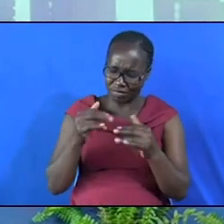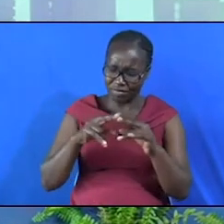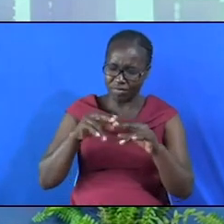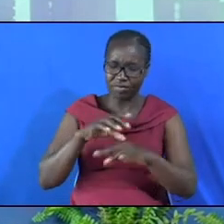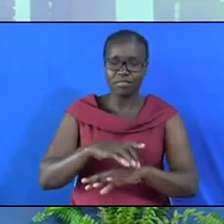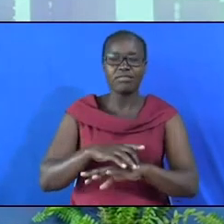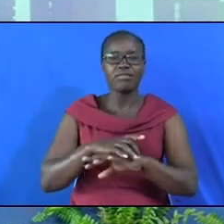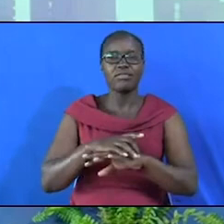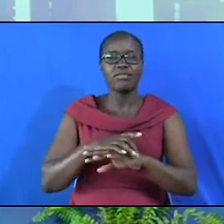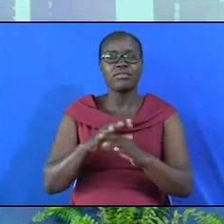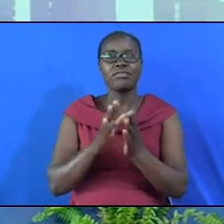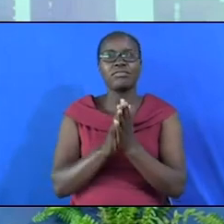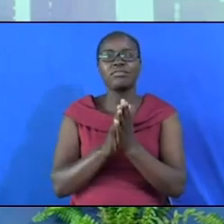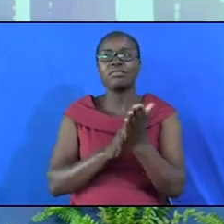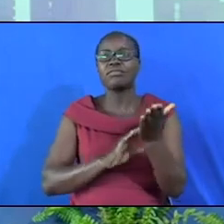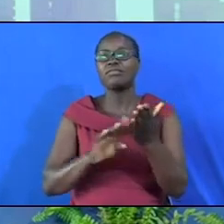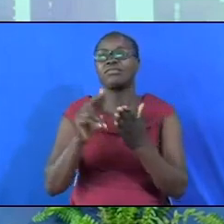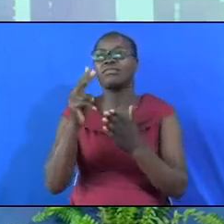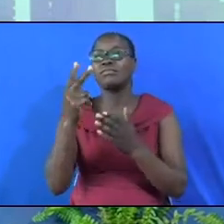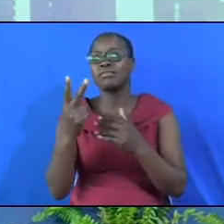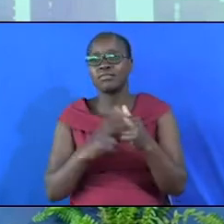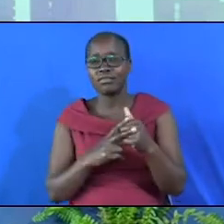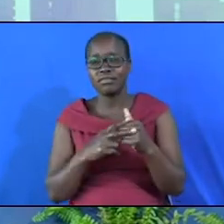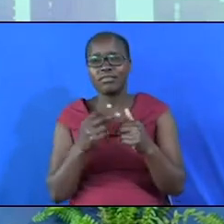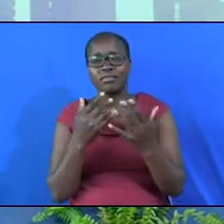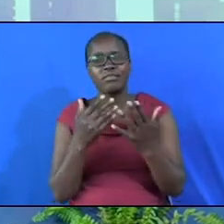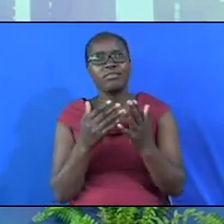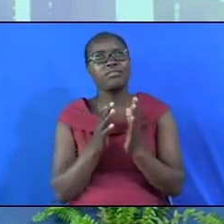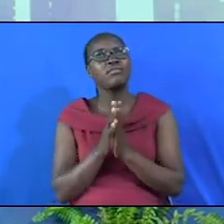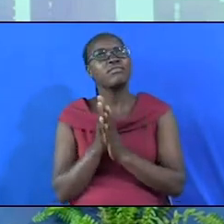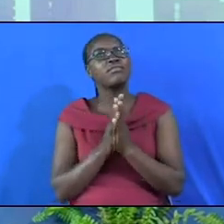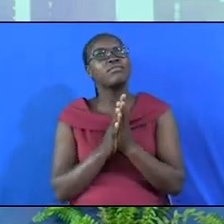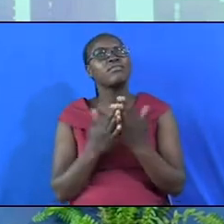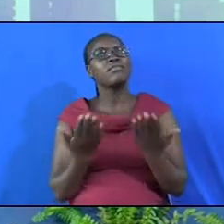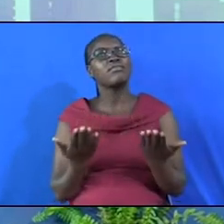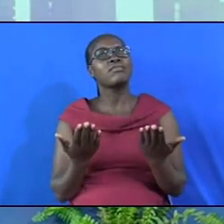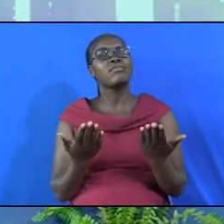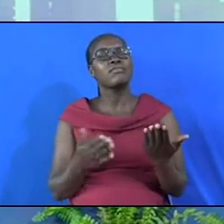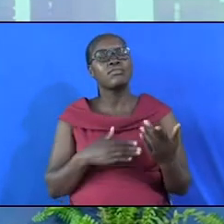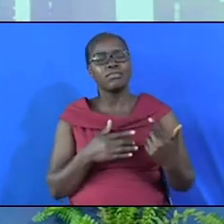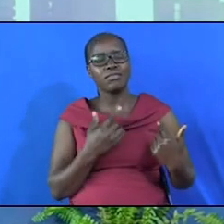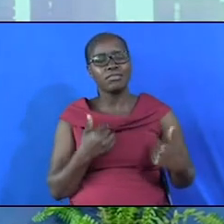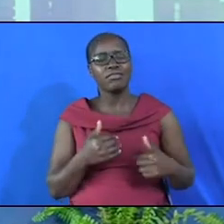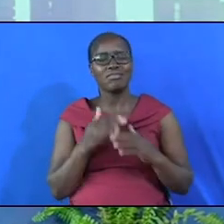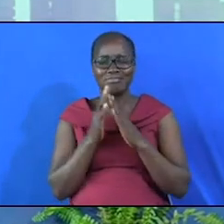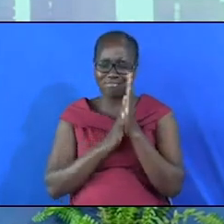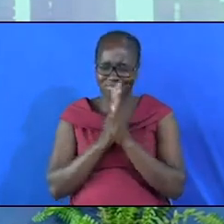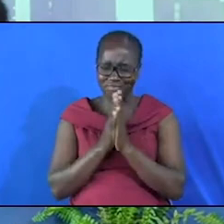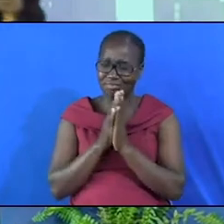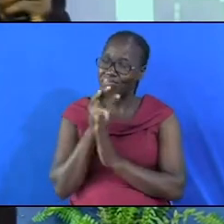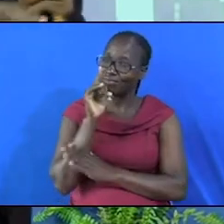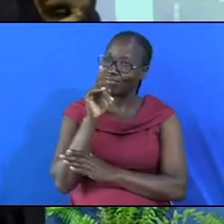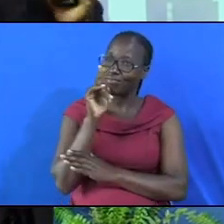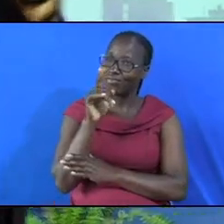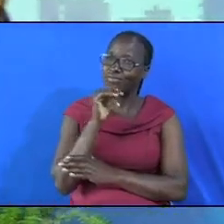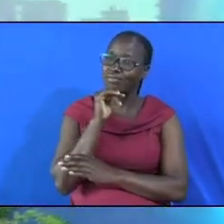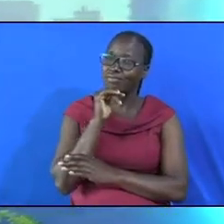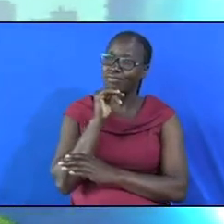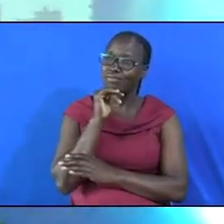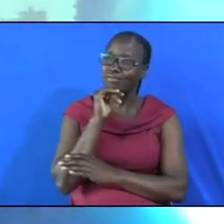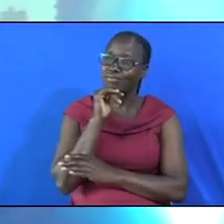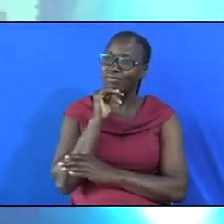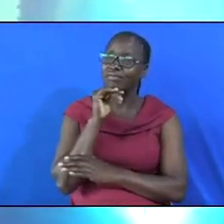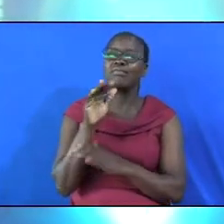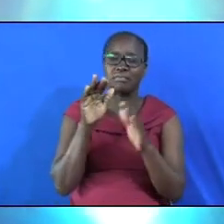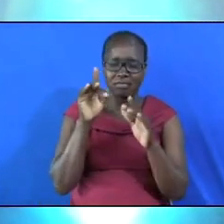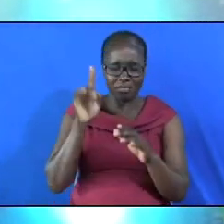earth. And then verse 27, he says, oh, my heart yearns for it. In other words, I can't